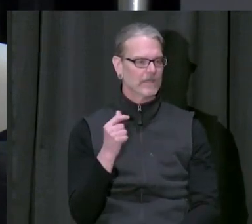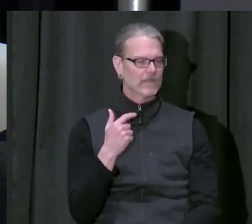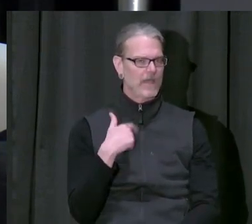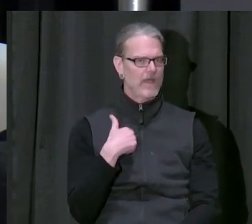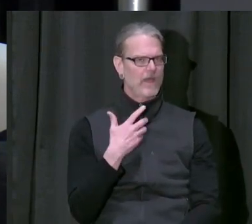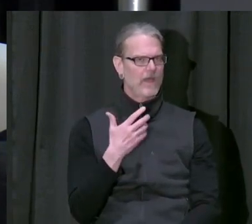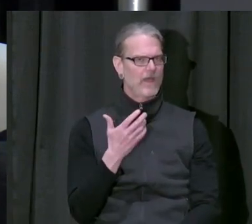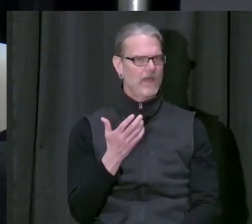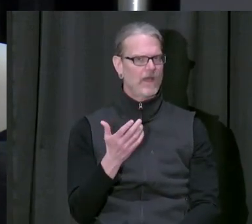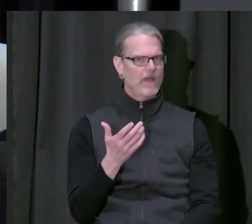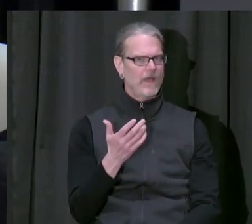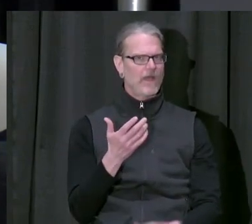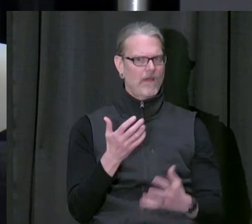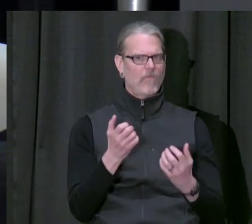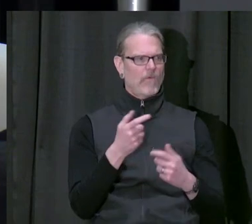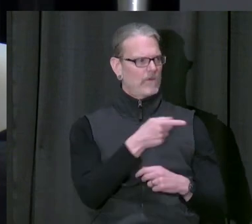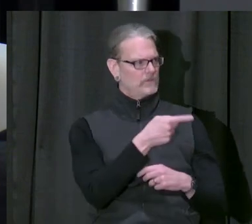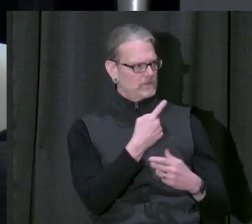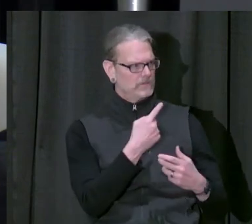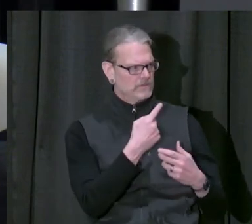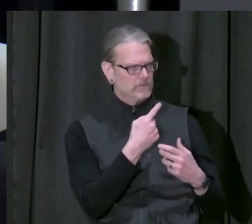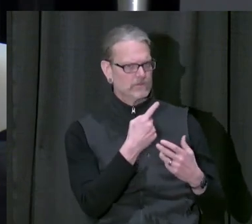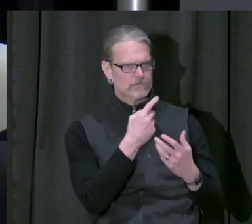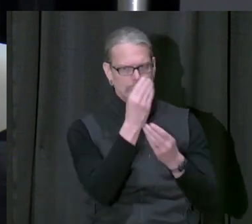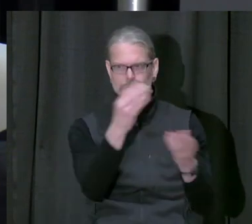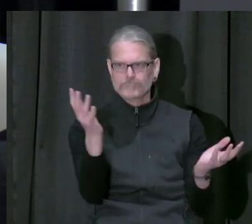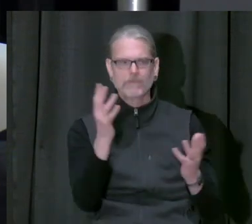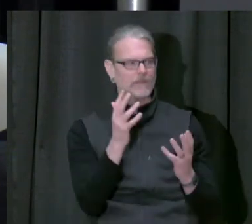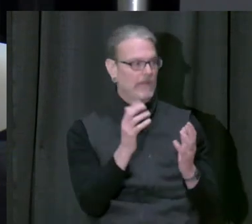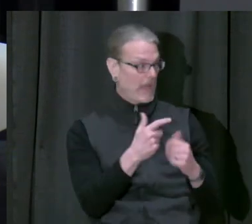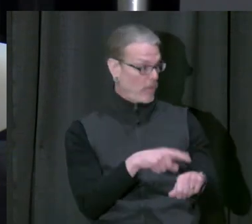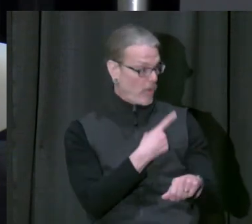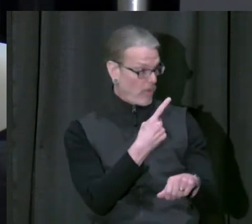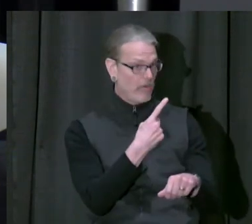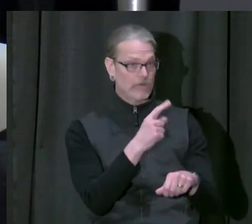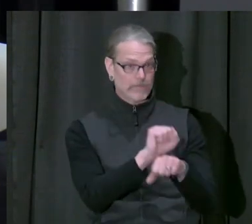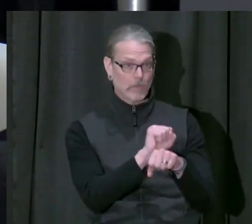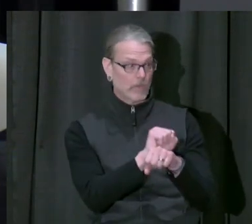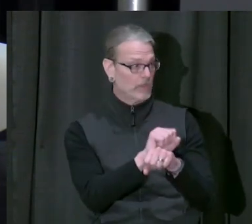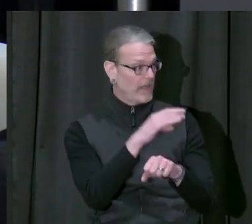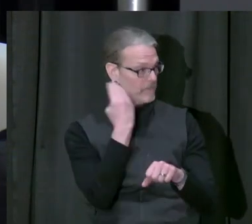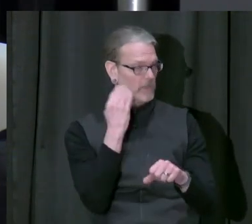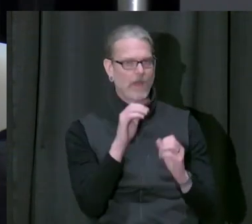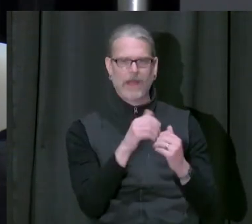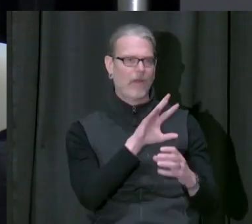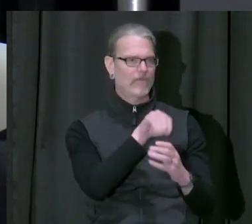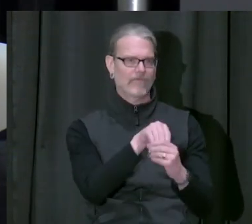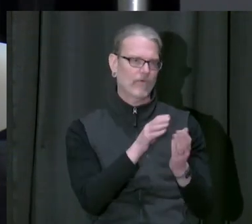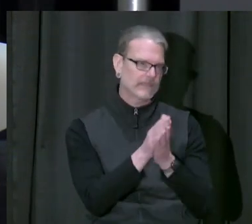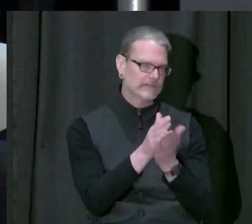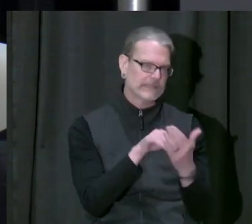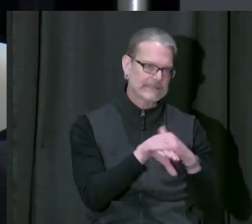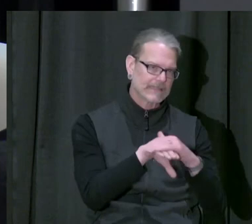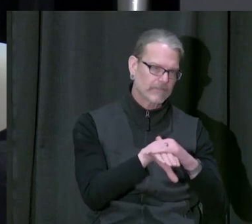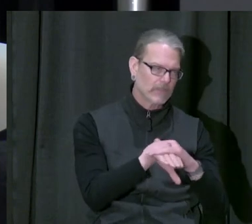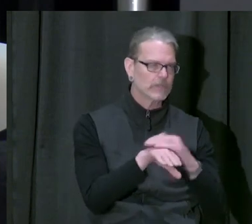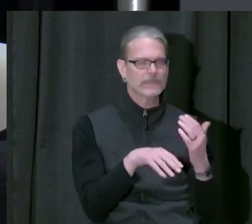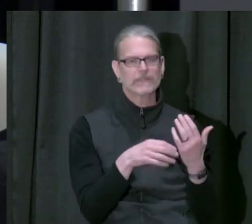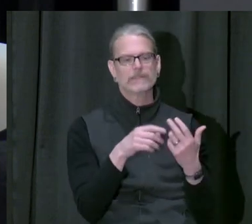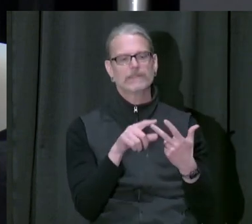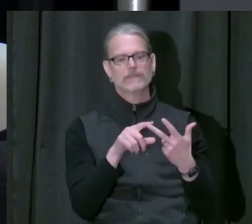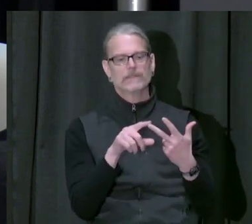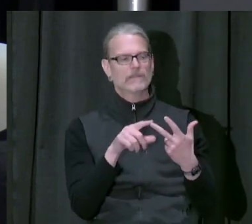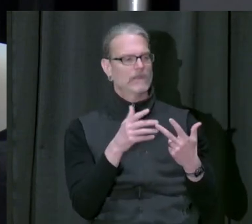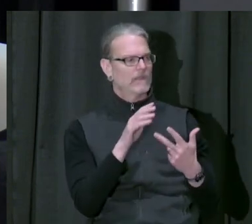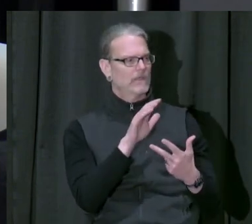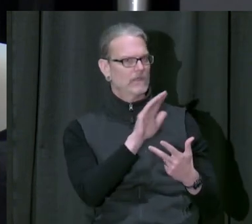I'd just like you to mention, how long you've been at Amazon, how you got involved in accessibility, what kind of what your work